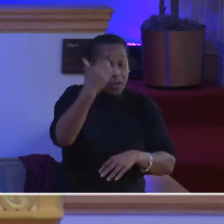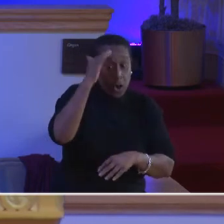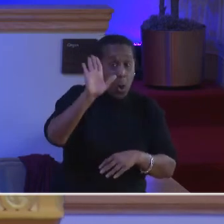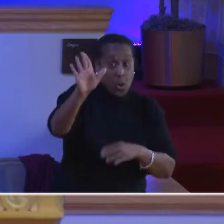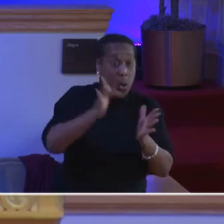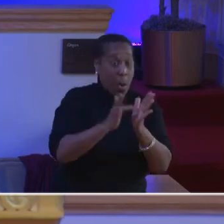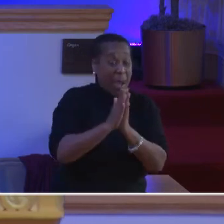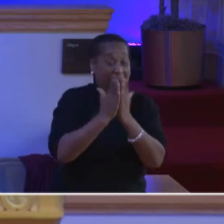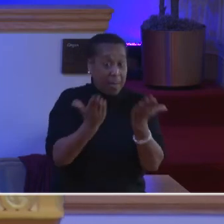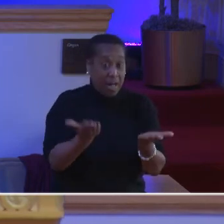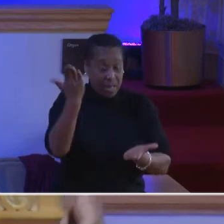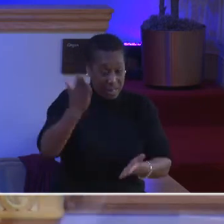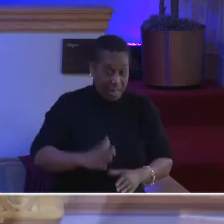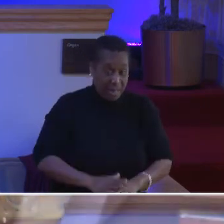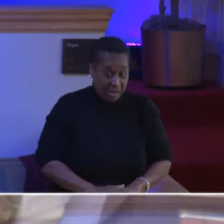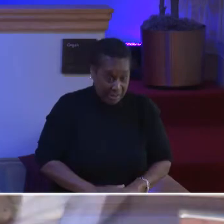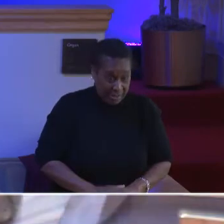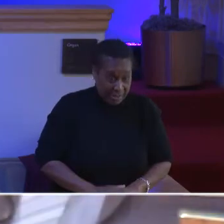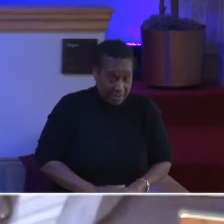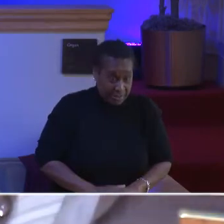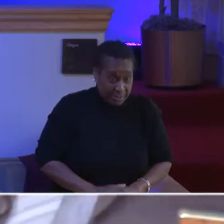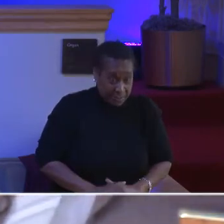Bible.